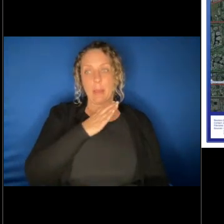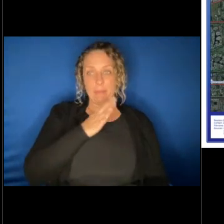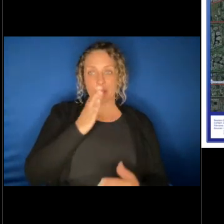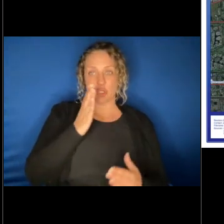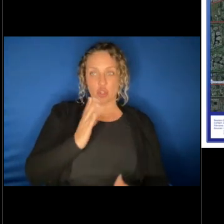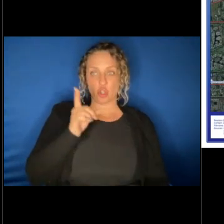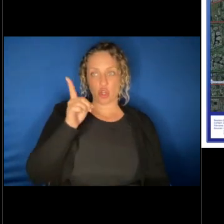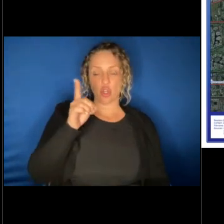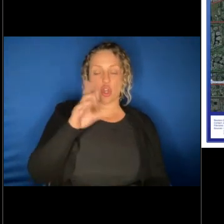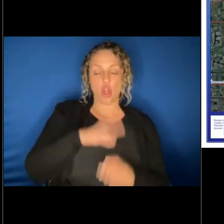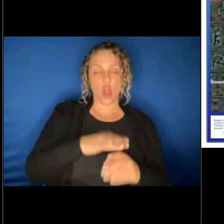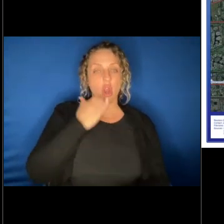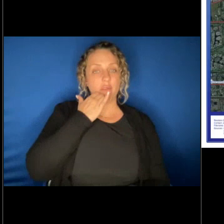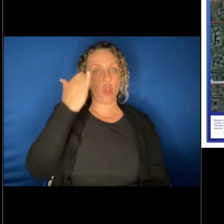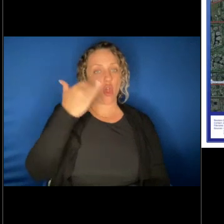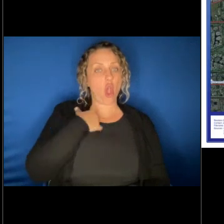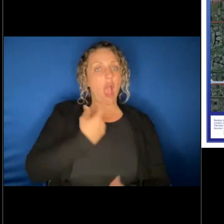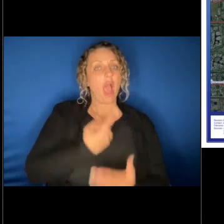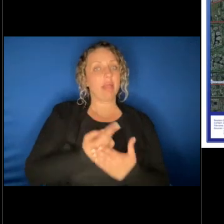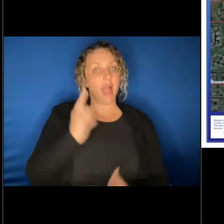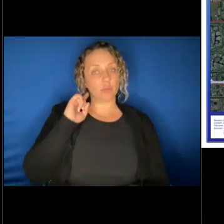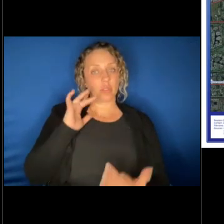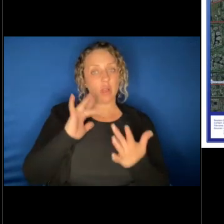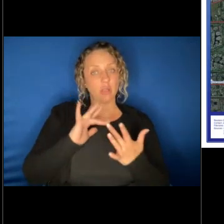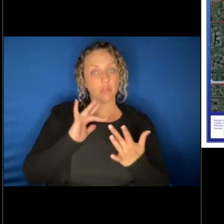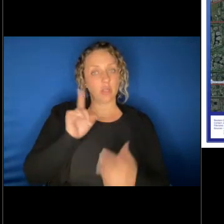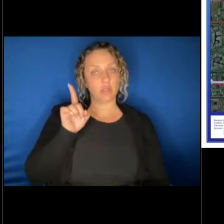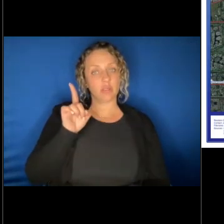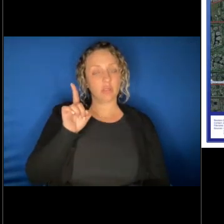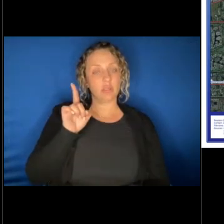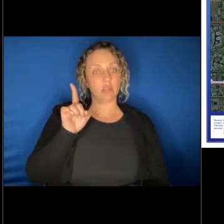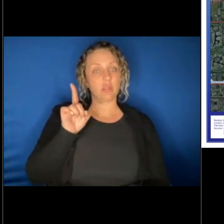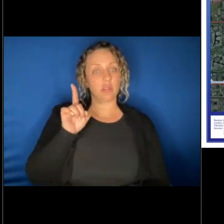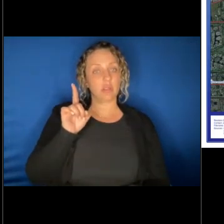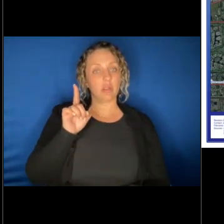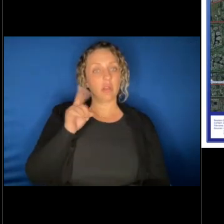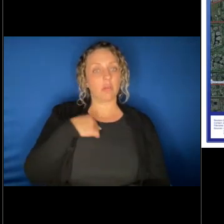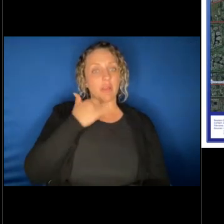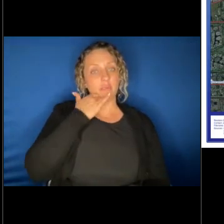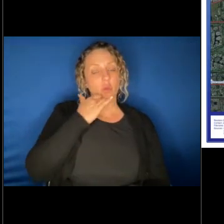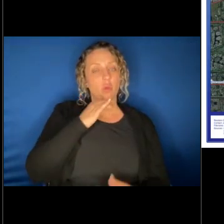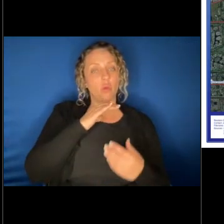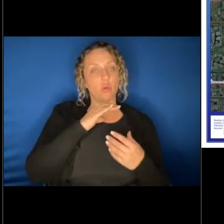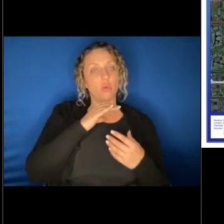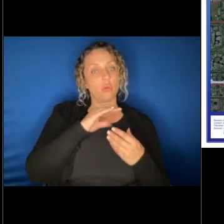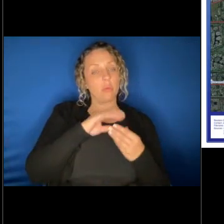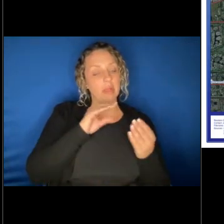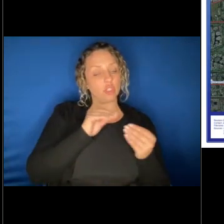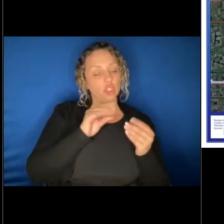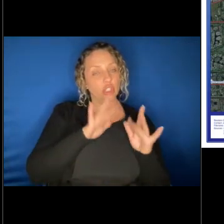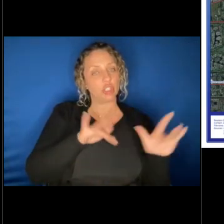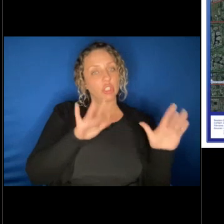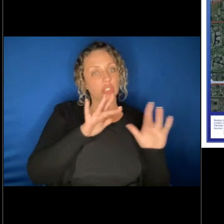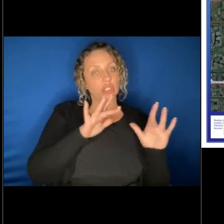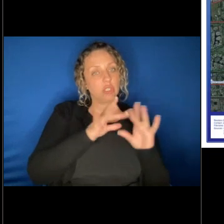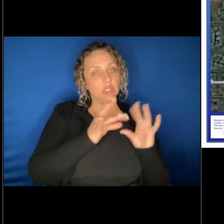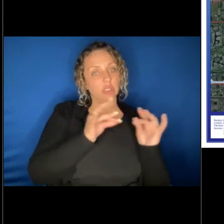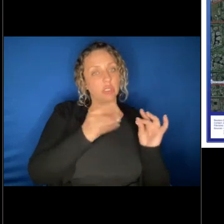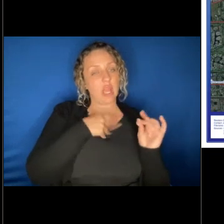a phone call that I made last week, I left my phone number and a message, and to get back to me as I'm